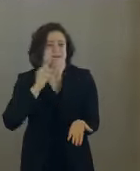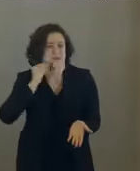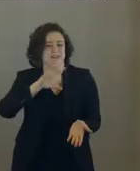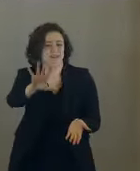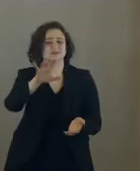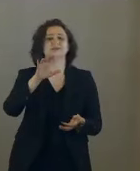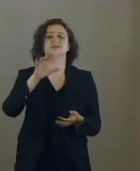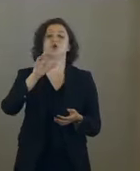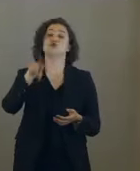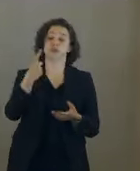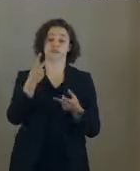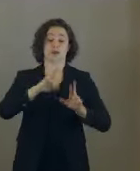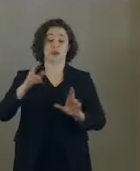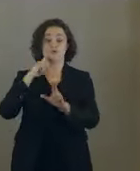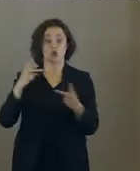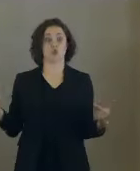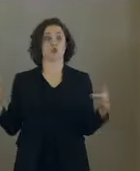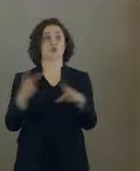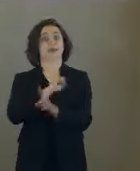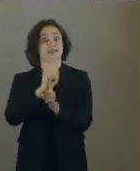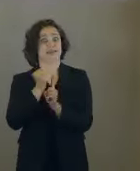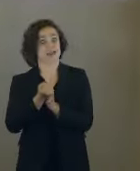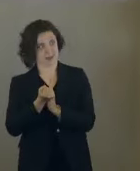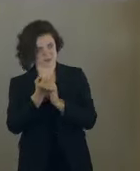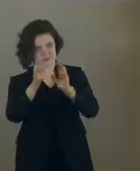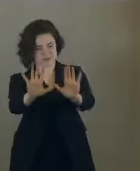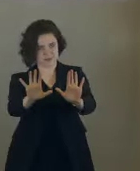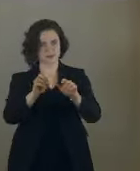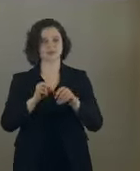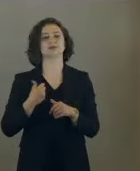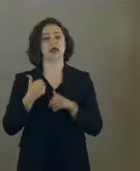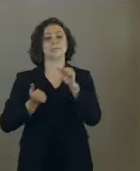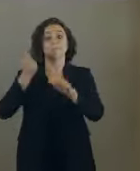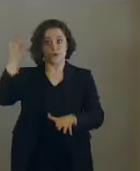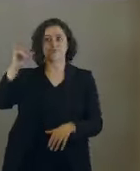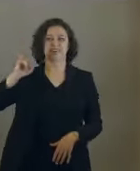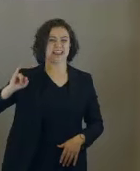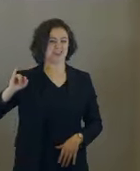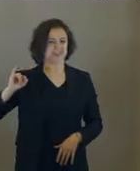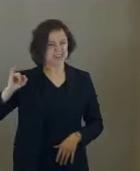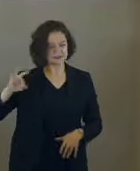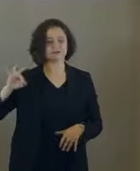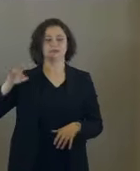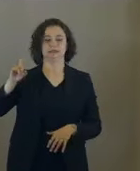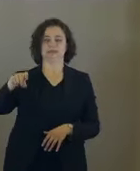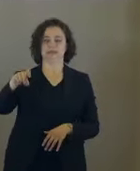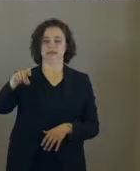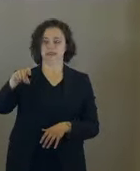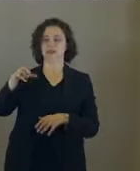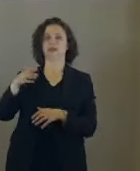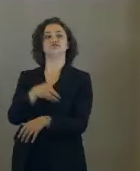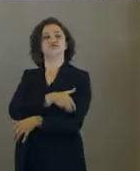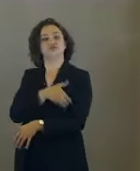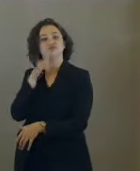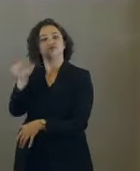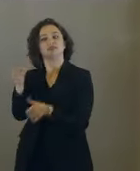just preparing for the worst case scenario, knowing that it won't become necessary, I move in the event that it becomes necessary to empower the